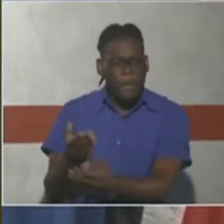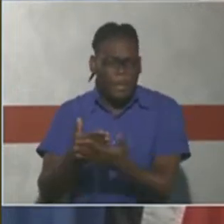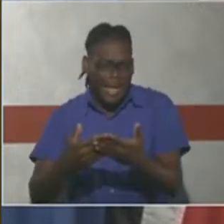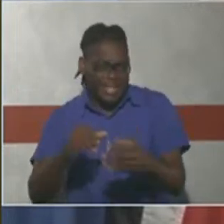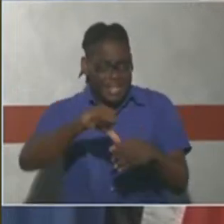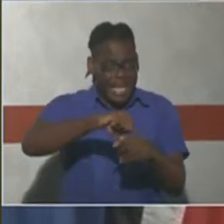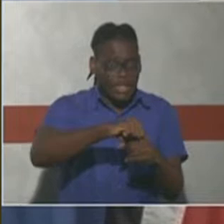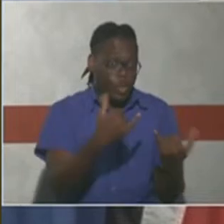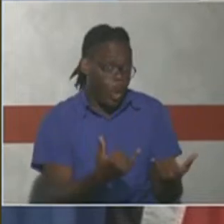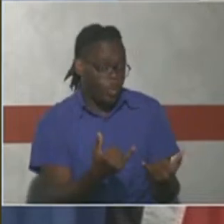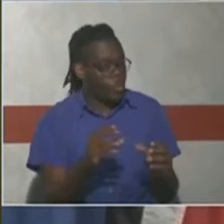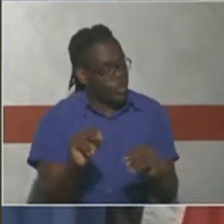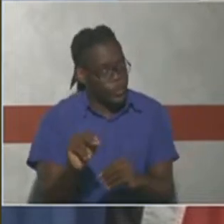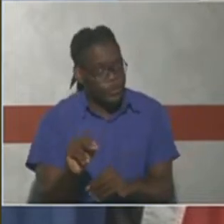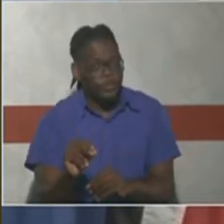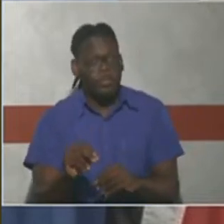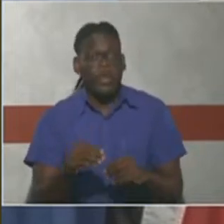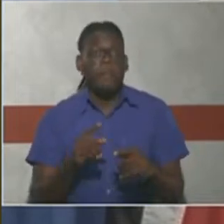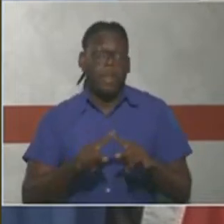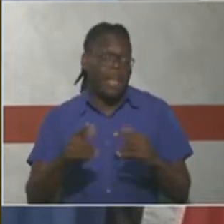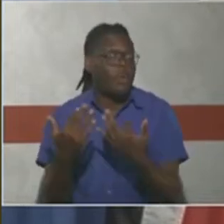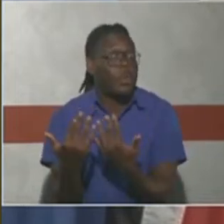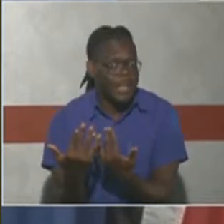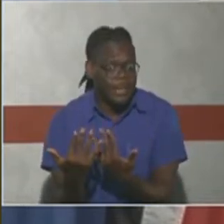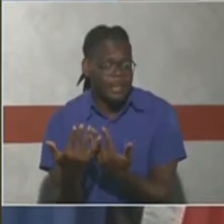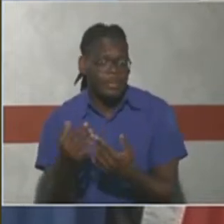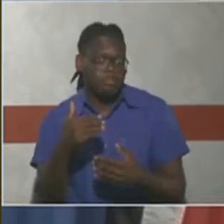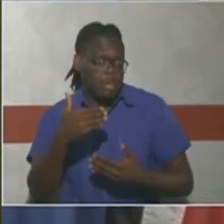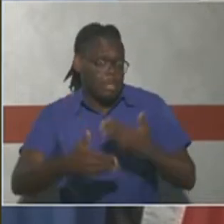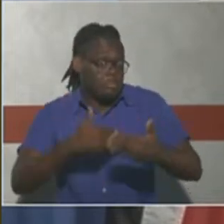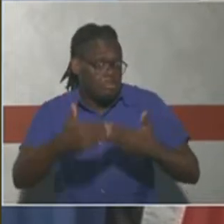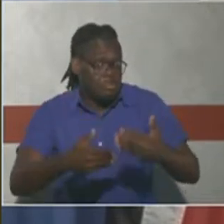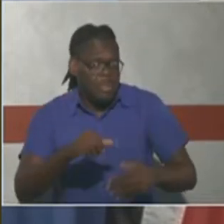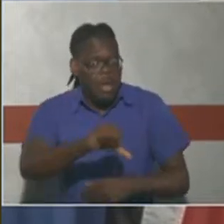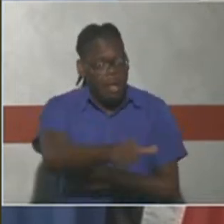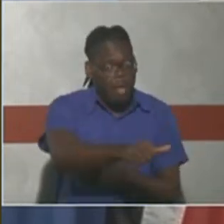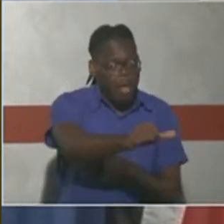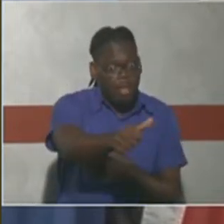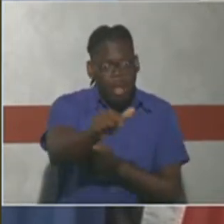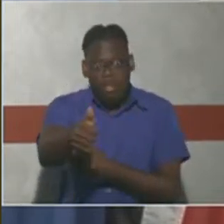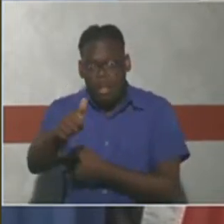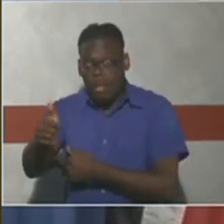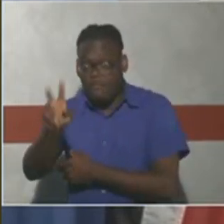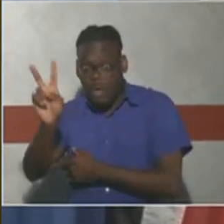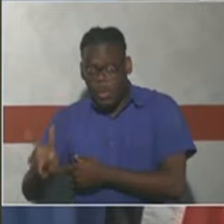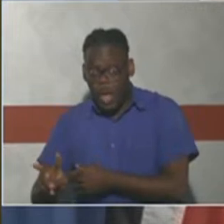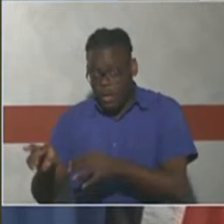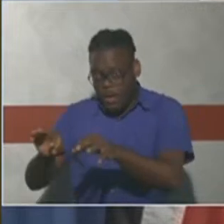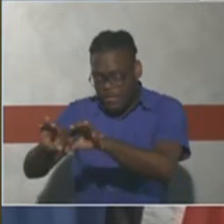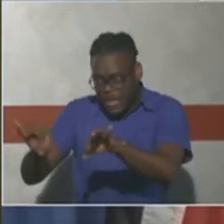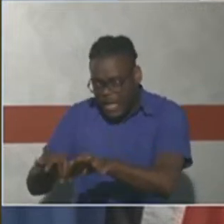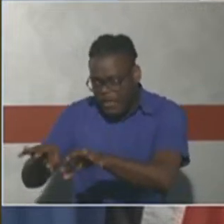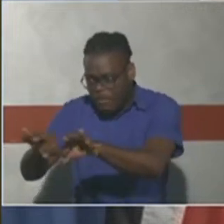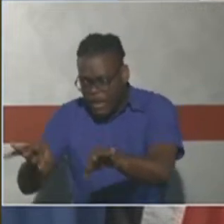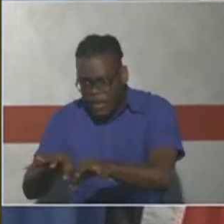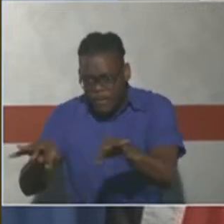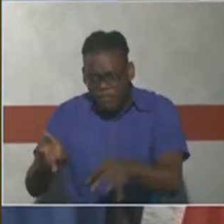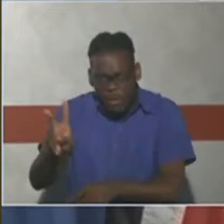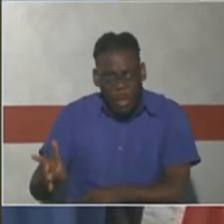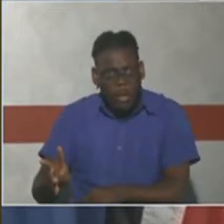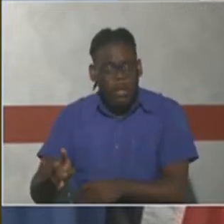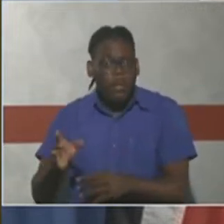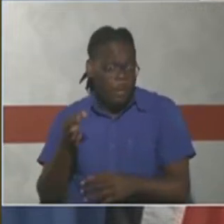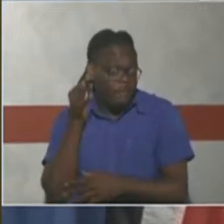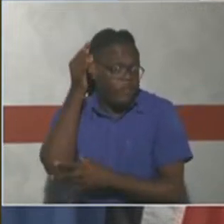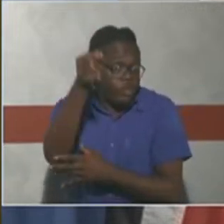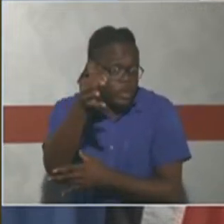fields and even on other Venezuelan fields, then Train 1, or any other train for that matter, because remember, Train 1 is a piece of